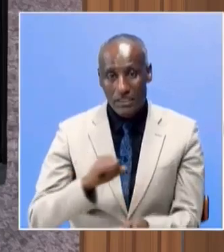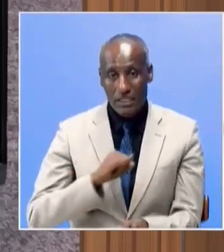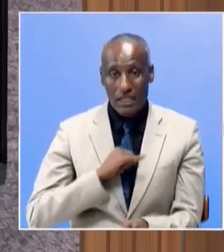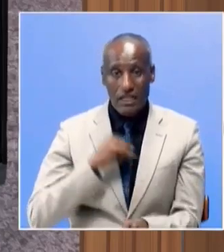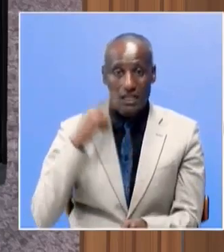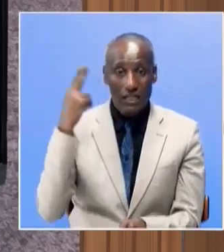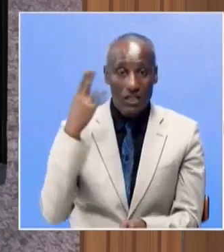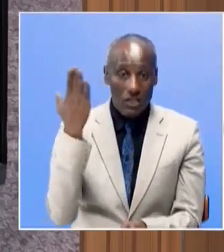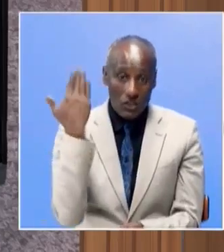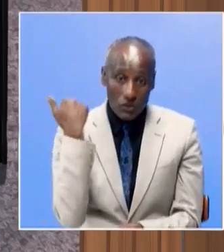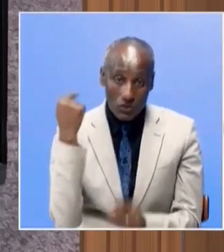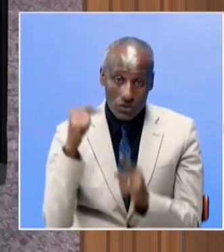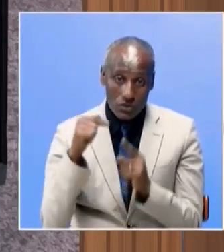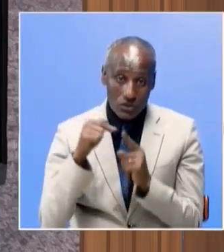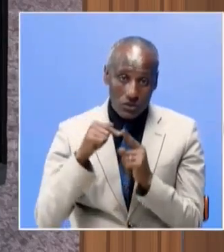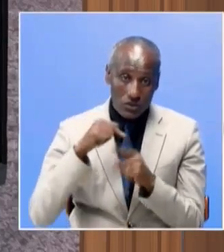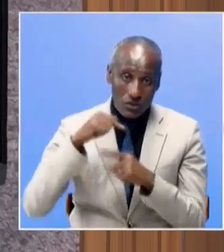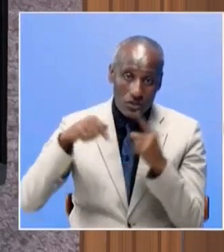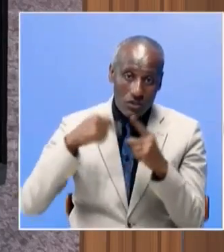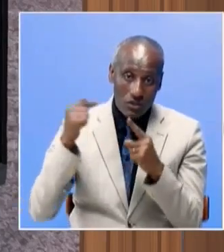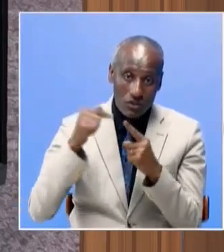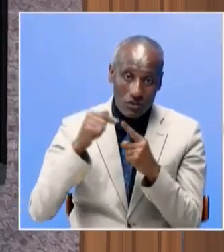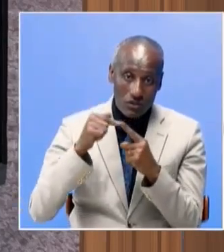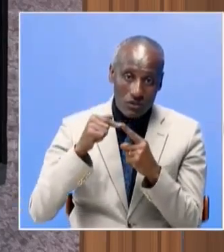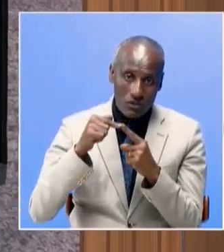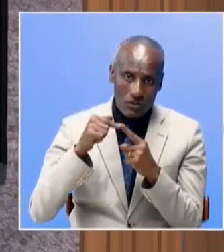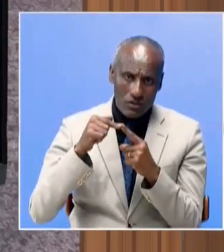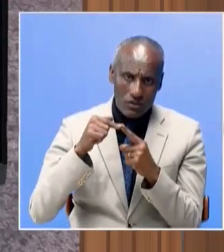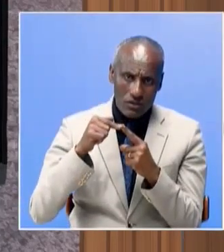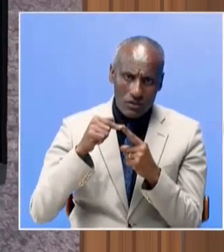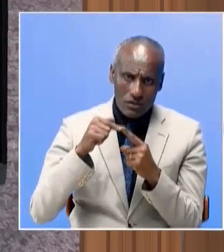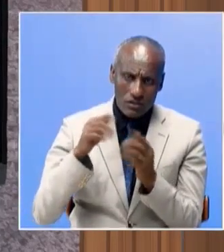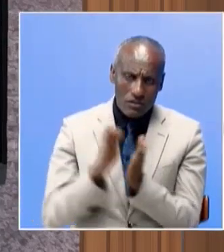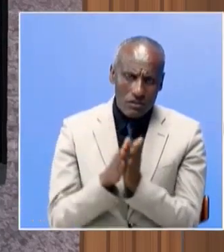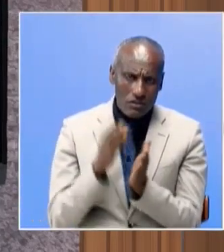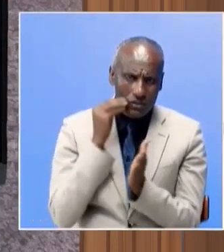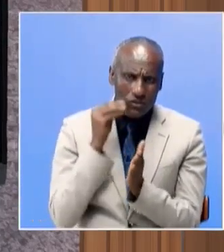to go to school? What is the problem?